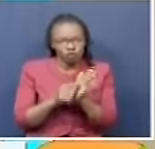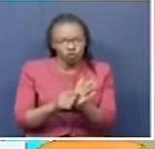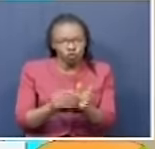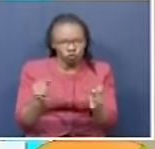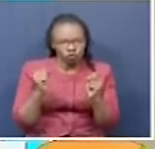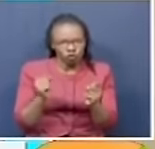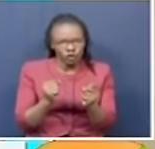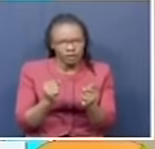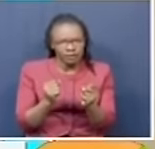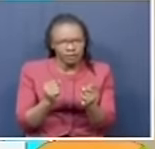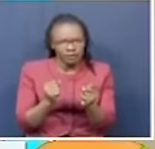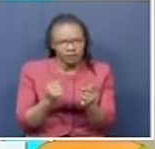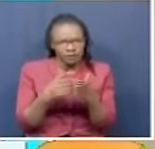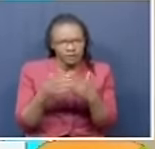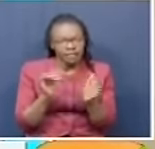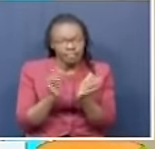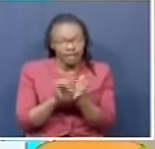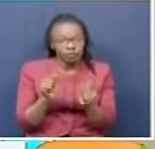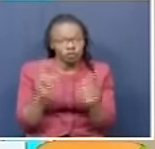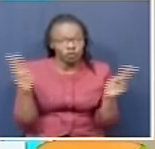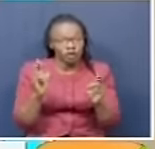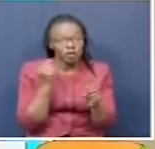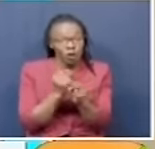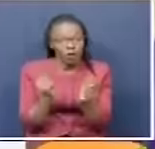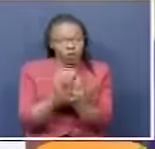he's ready to work with CORD. Let's take a look.